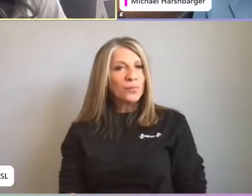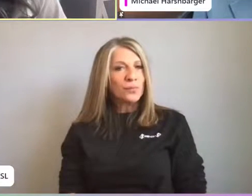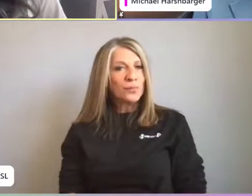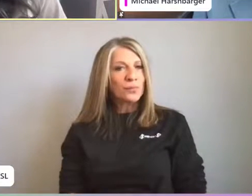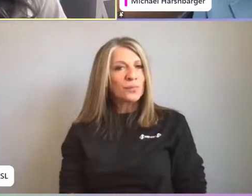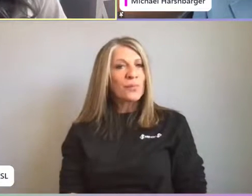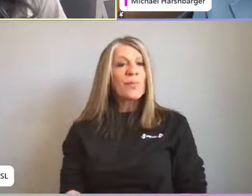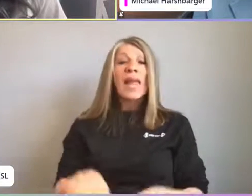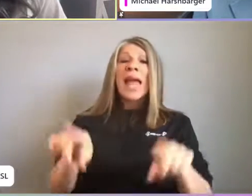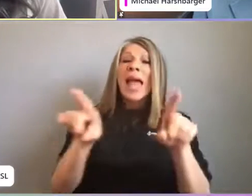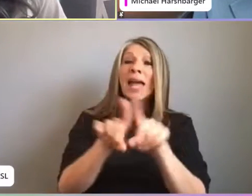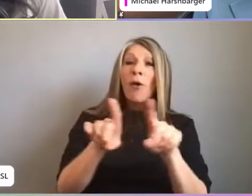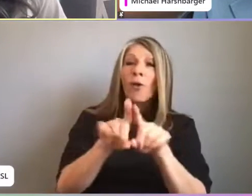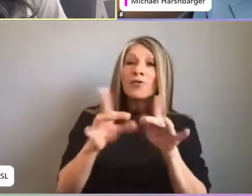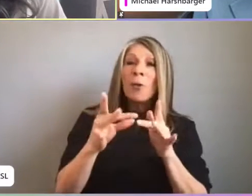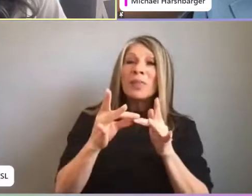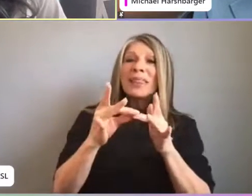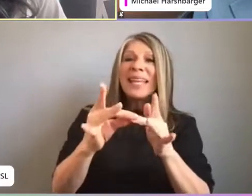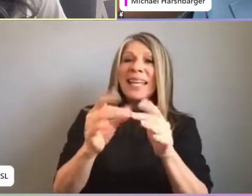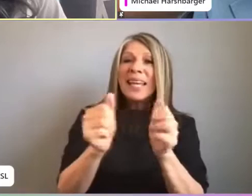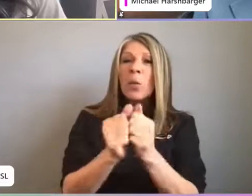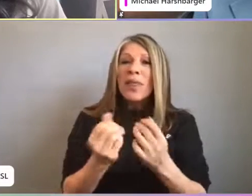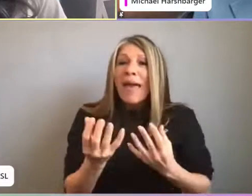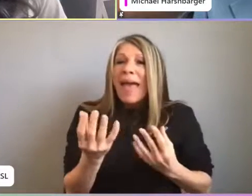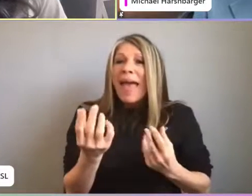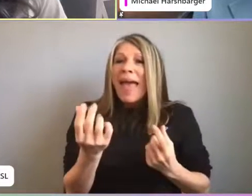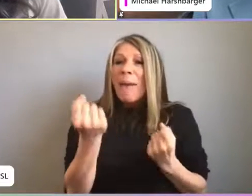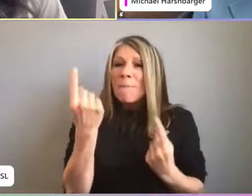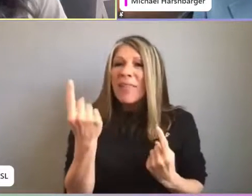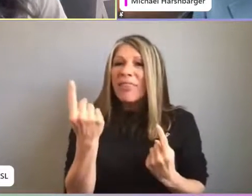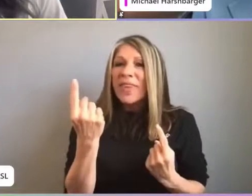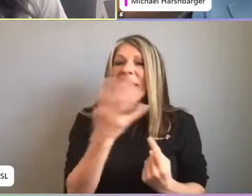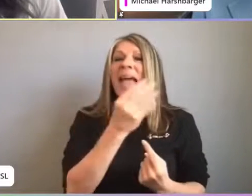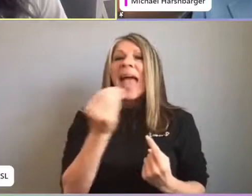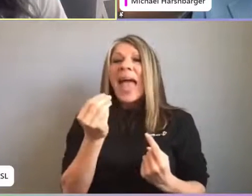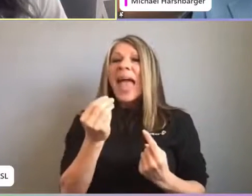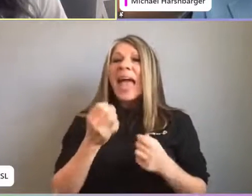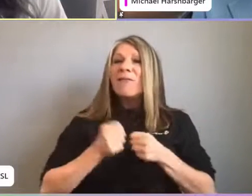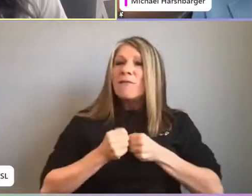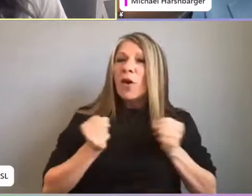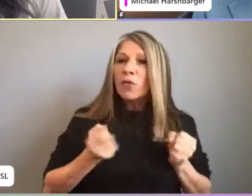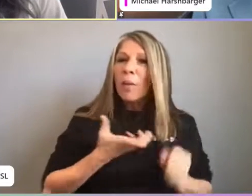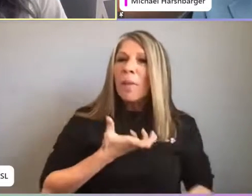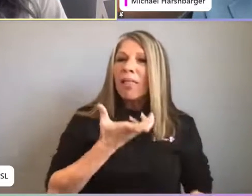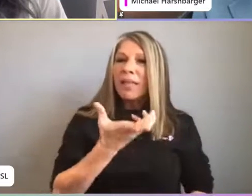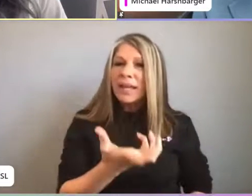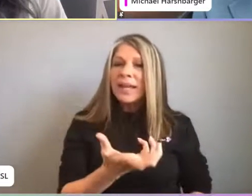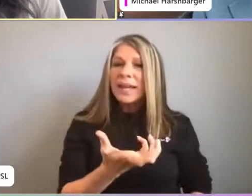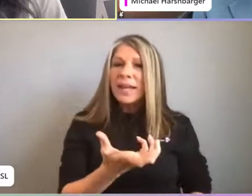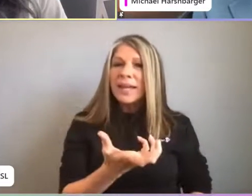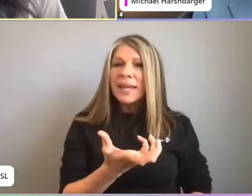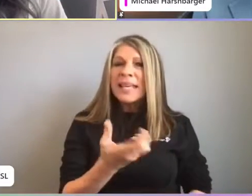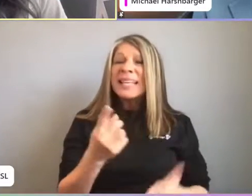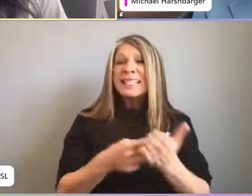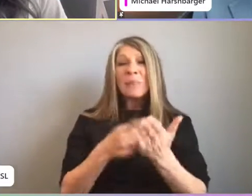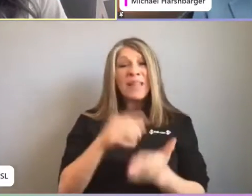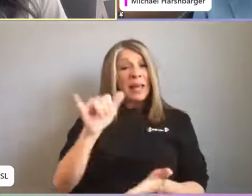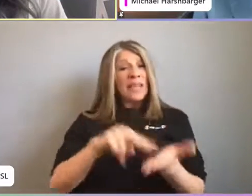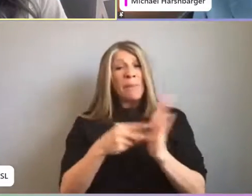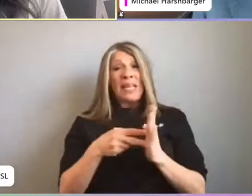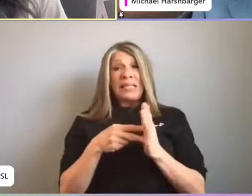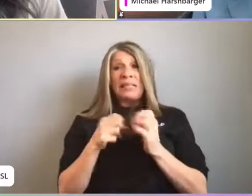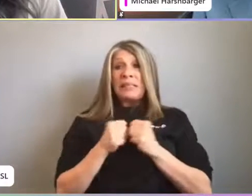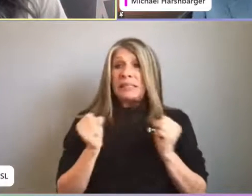And also leading with empathy and vulnerability. Mhm. And sometimes that vulnerability is, I don't know.